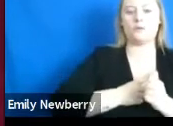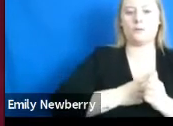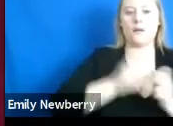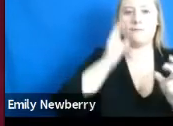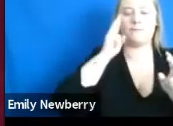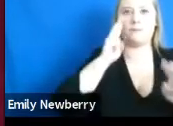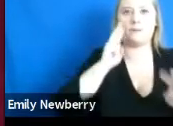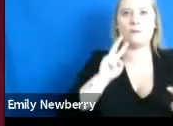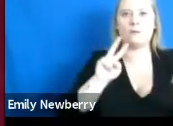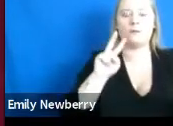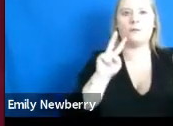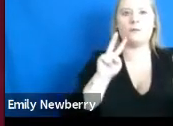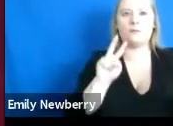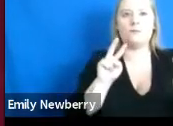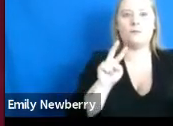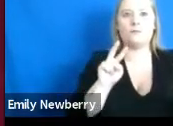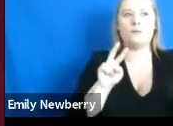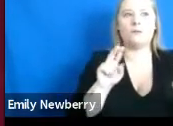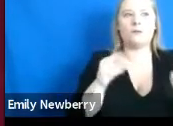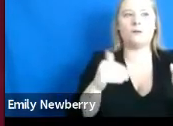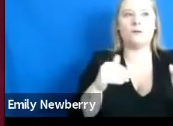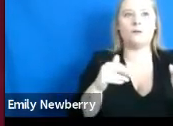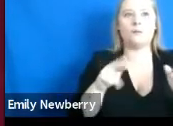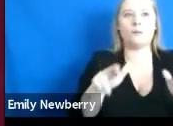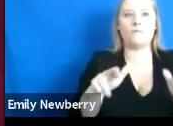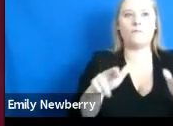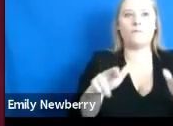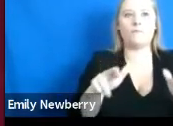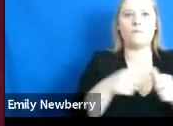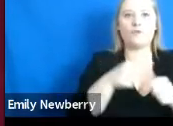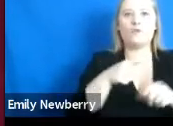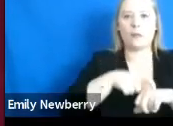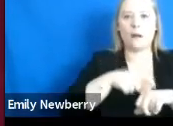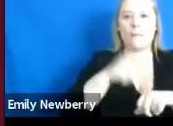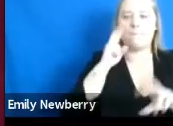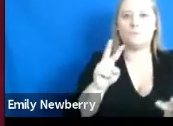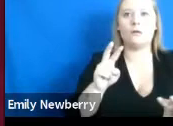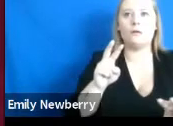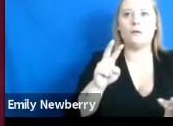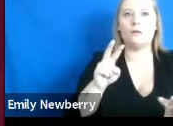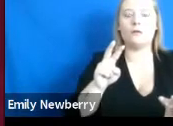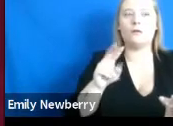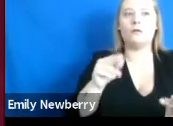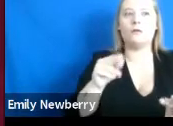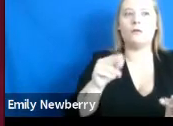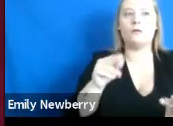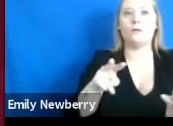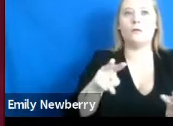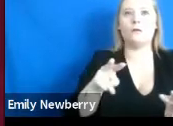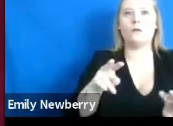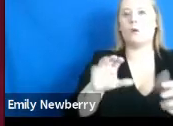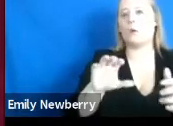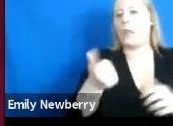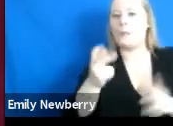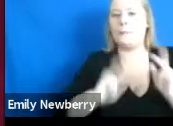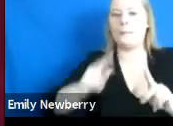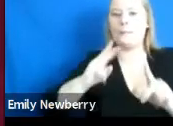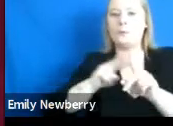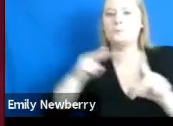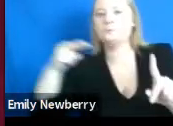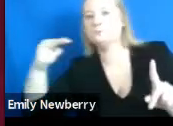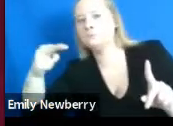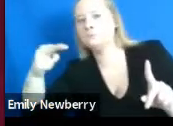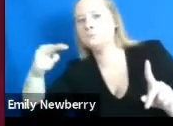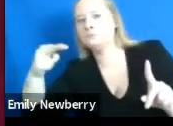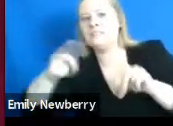visual of the river. And I'm sure a lot of people got that same visual, even from a different angle or from a different day. And